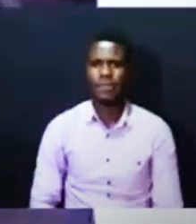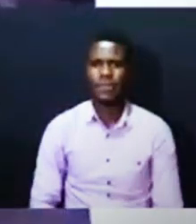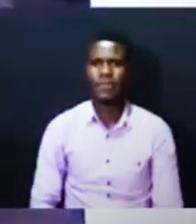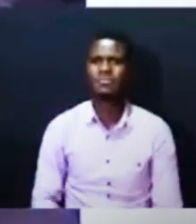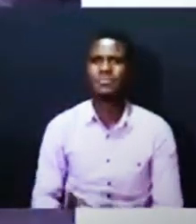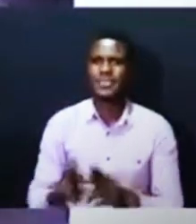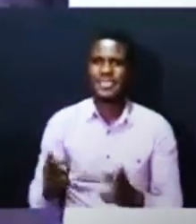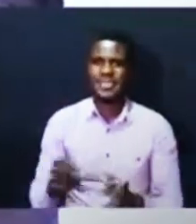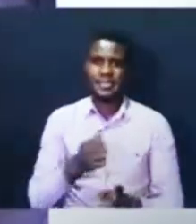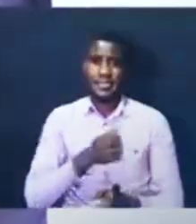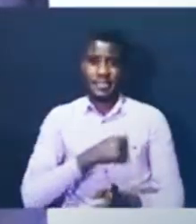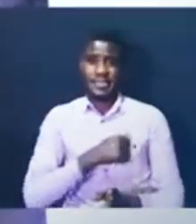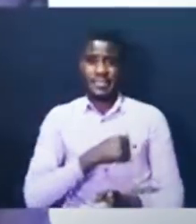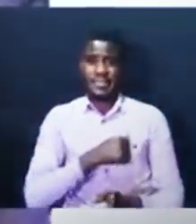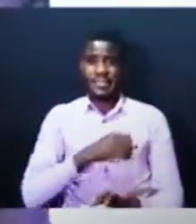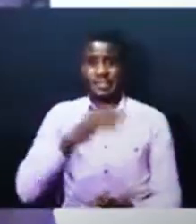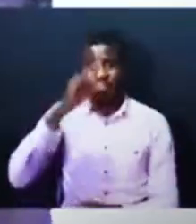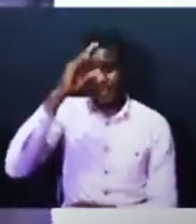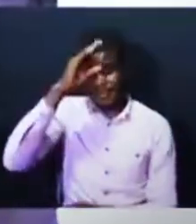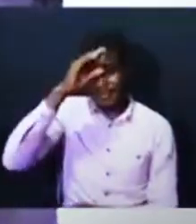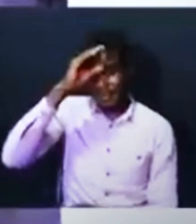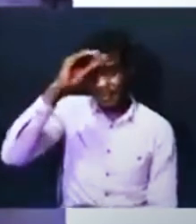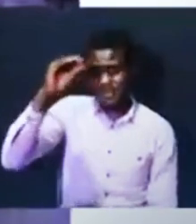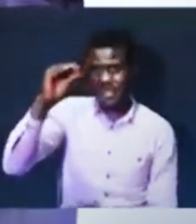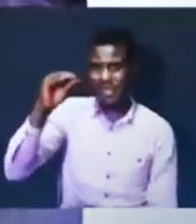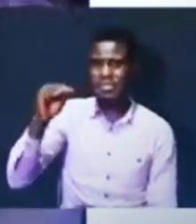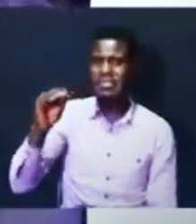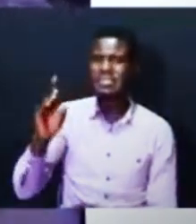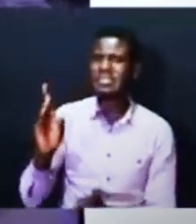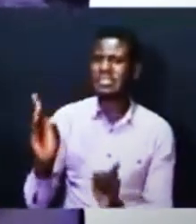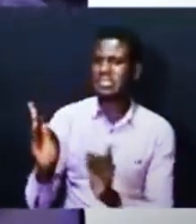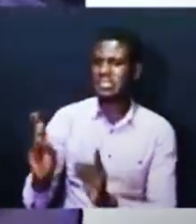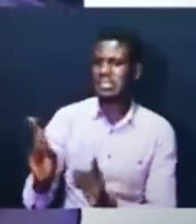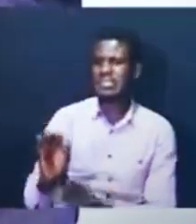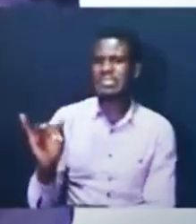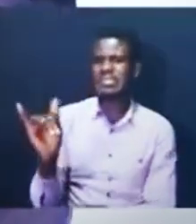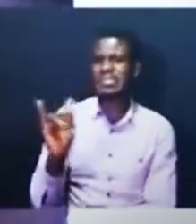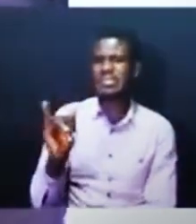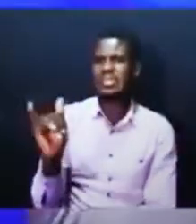So Absalom's men did to Amnon what